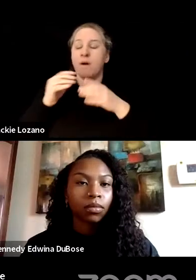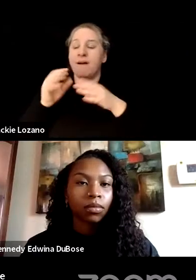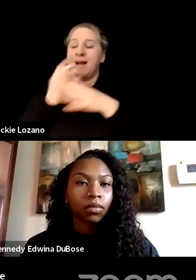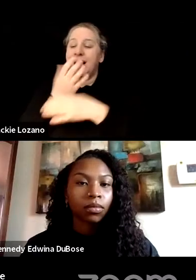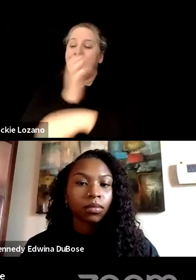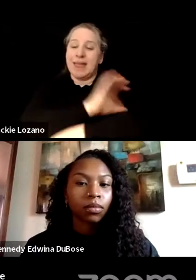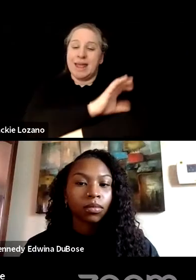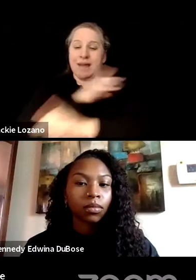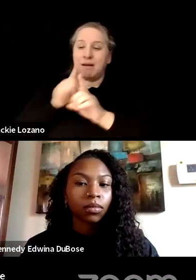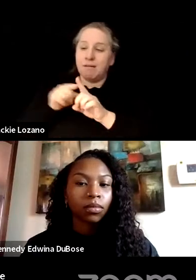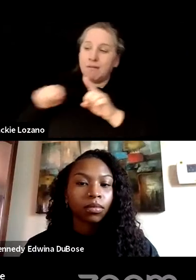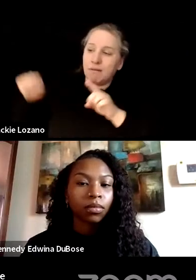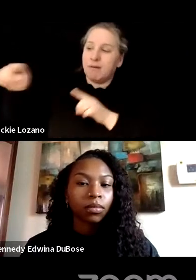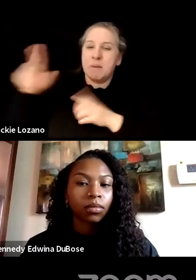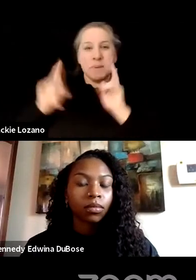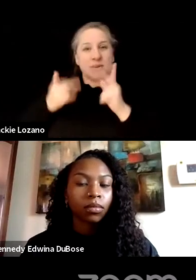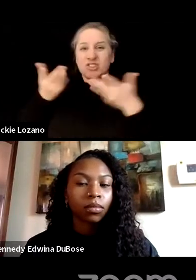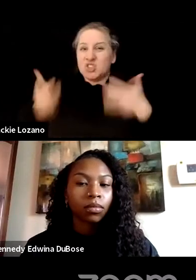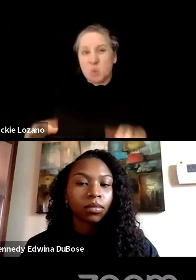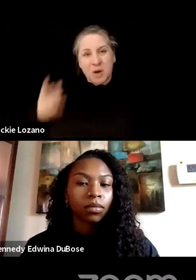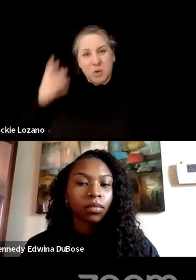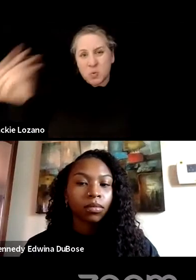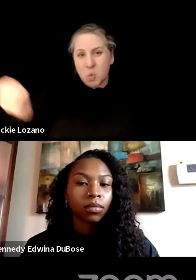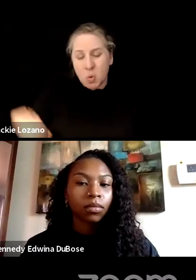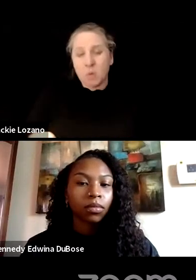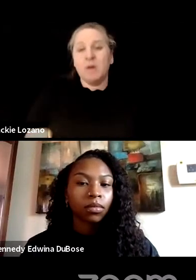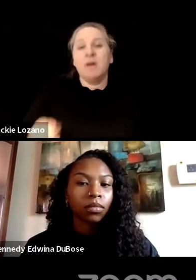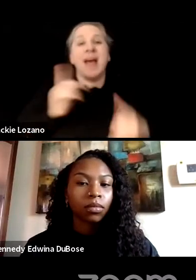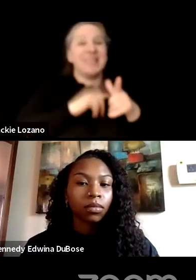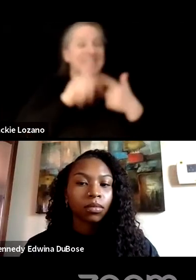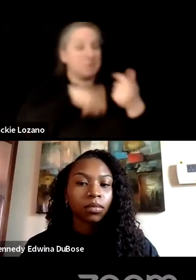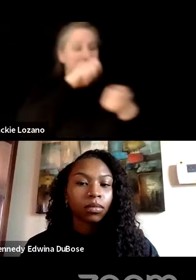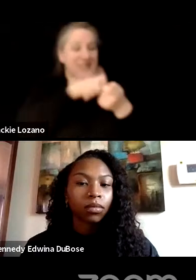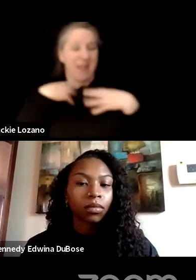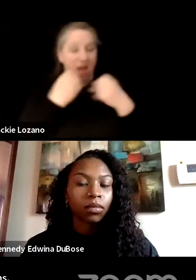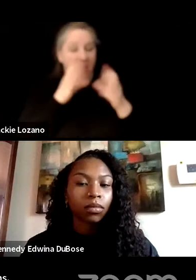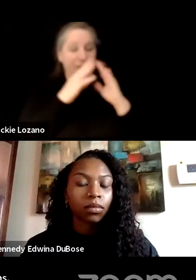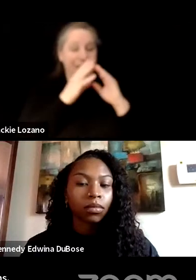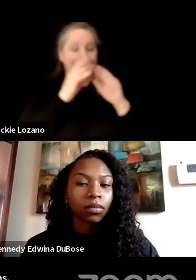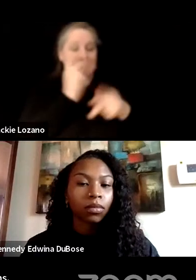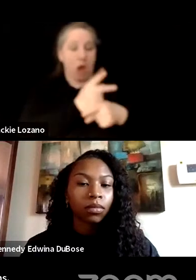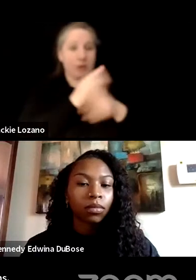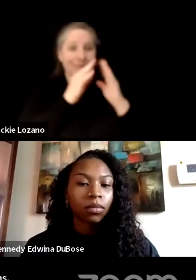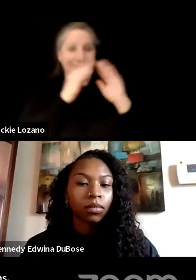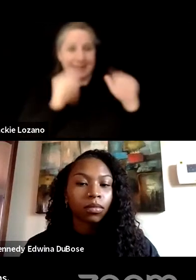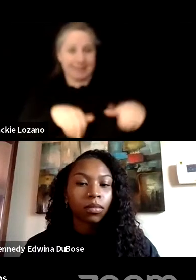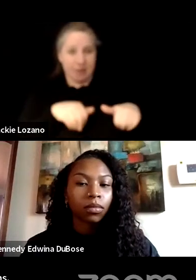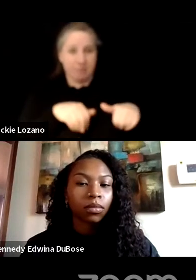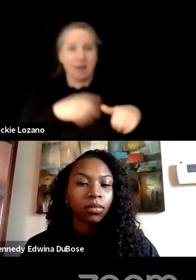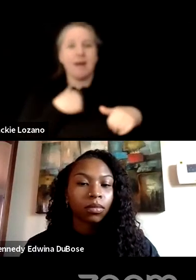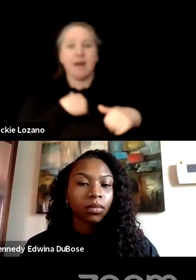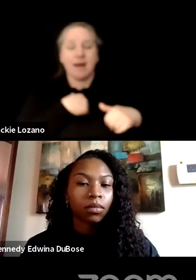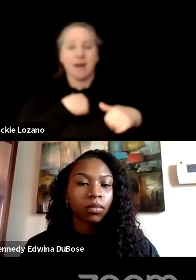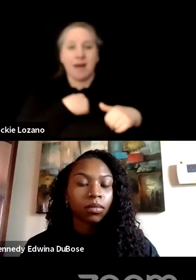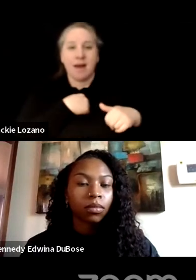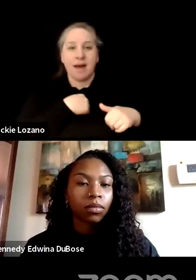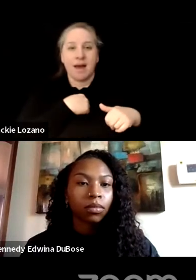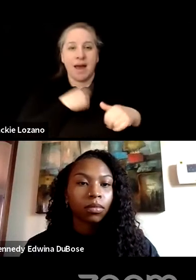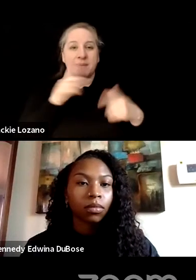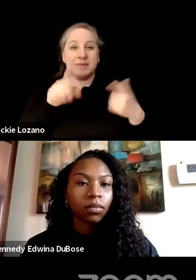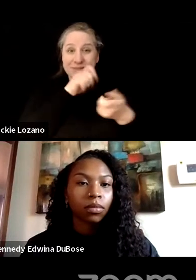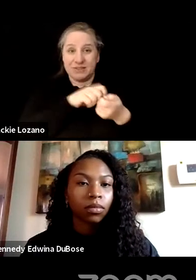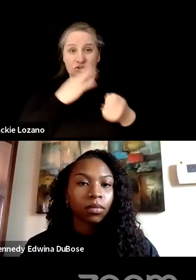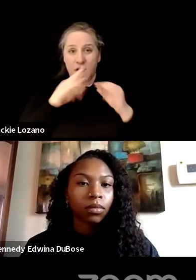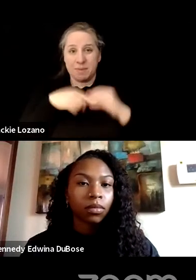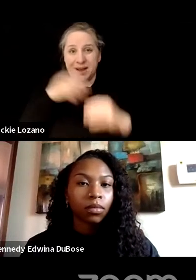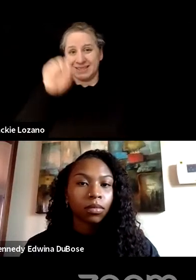People just don't want to go. Then there's a specific healthcare system defining where you want to go. I'm specifically speaking of Southeast Michigan.